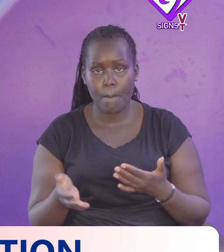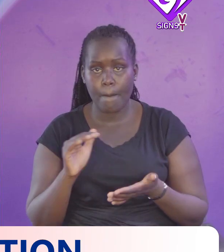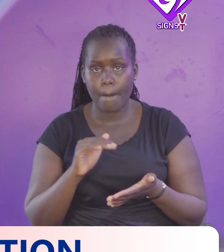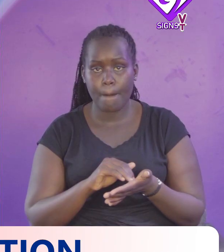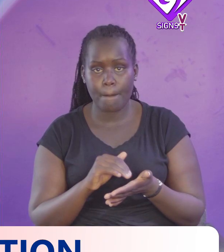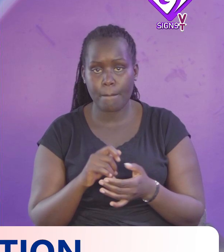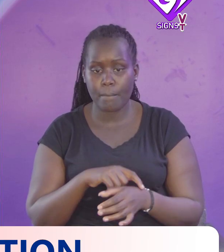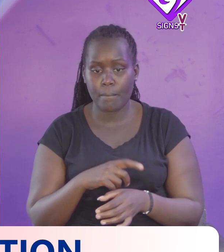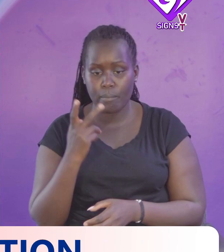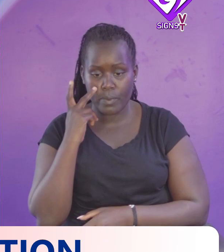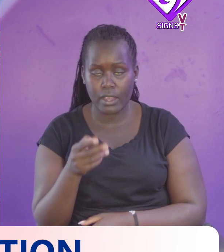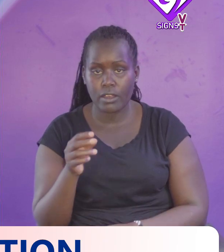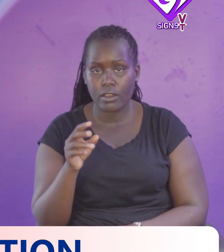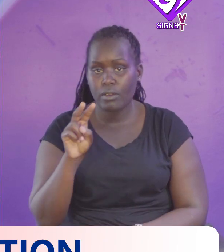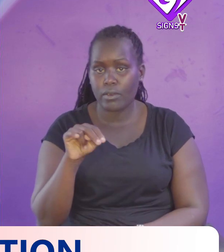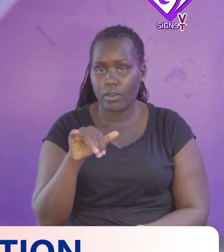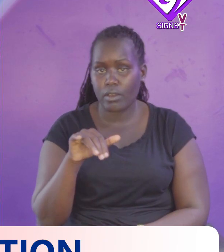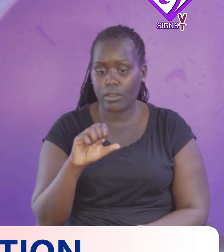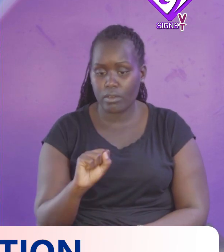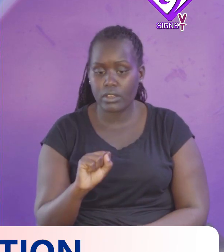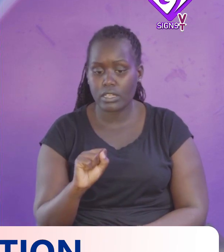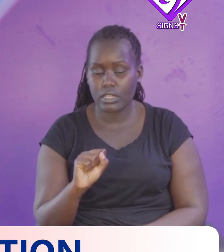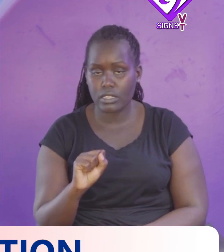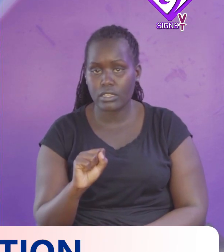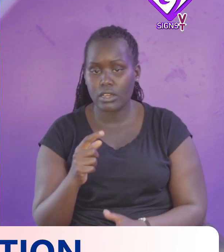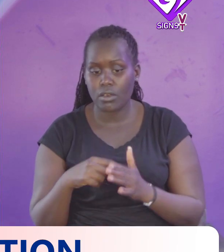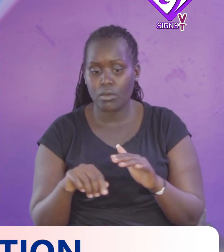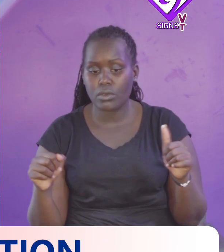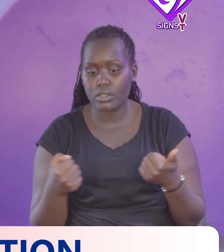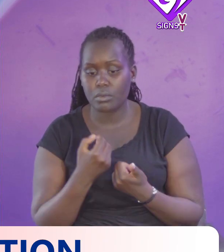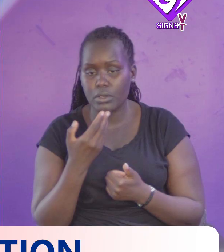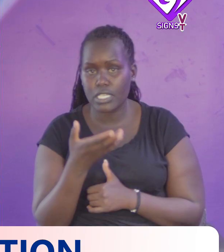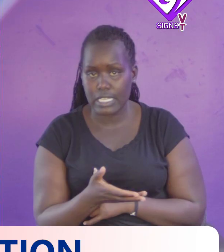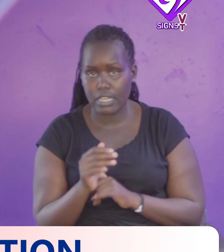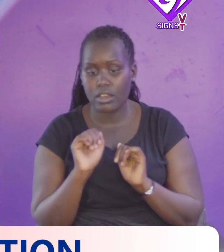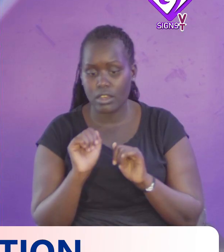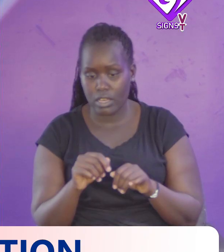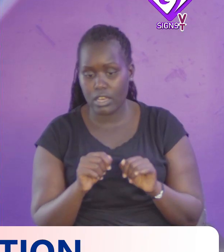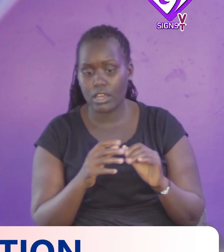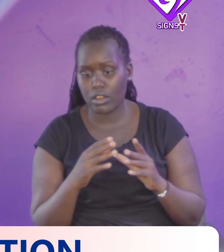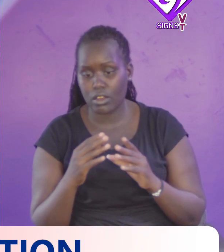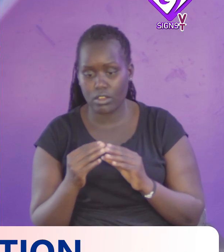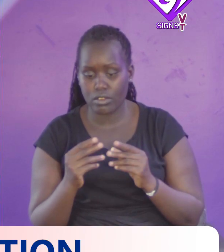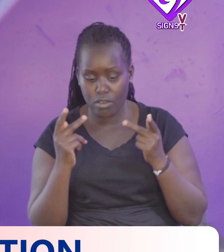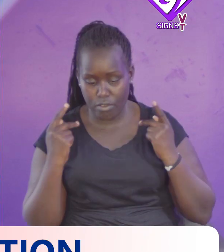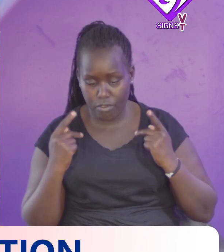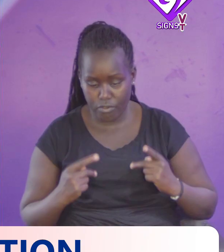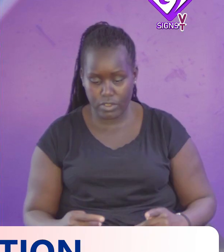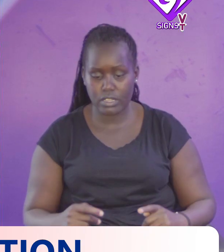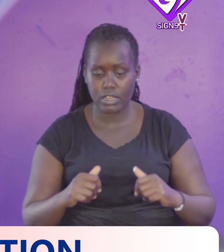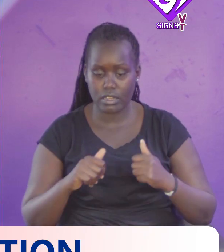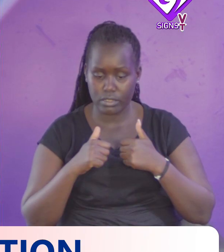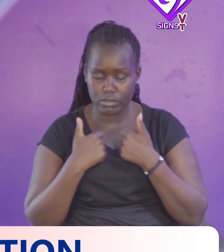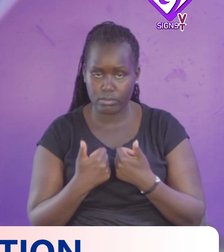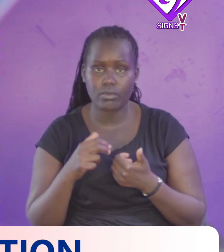you go to NYS, I was in NYS. Yeah. What happens there is you can only go there when you are physically fit.